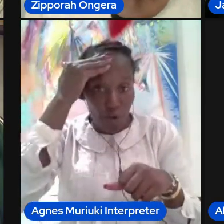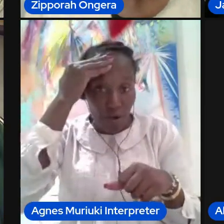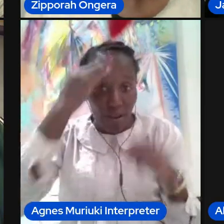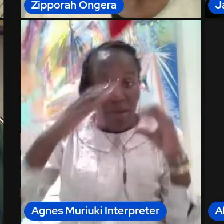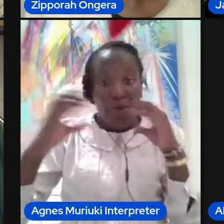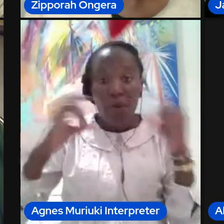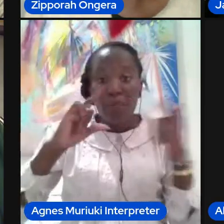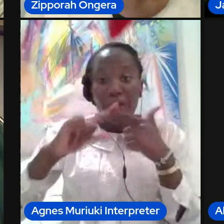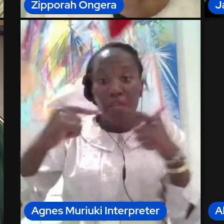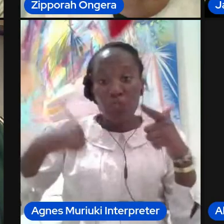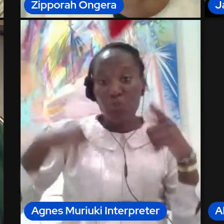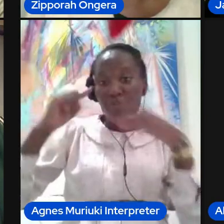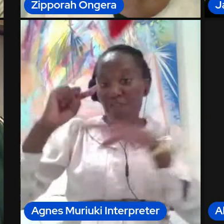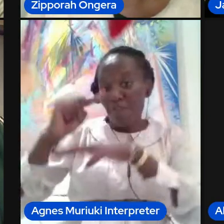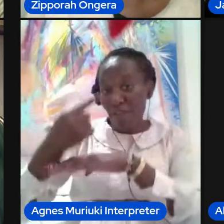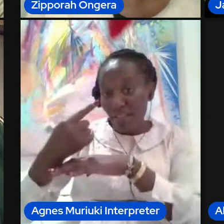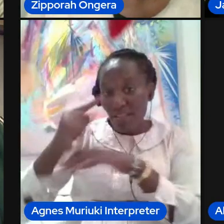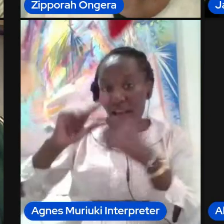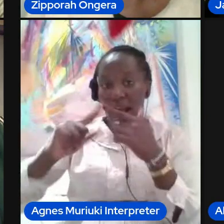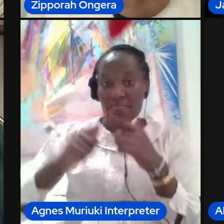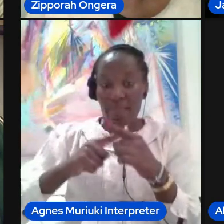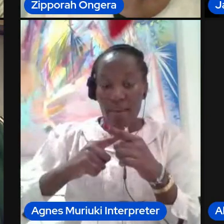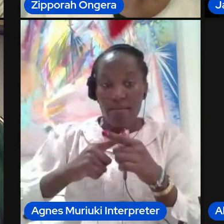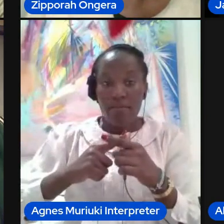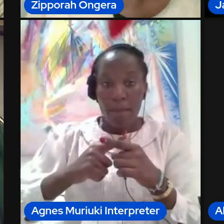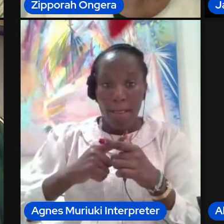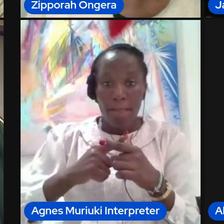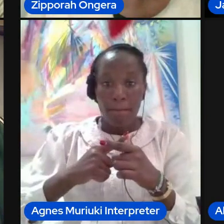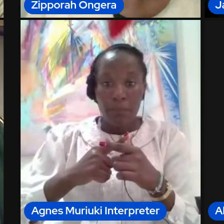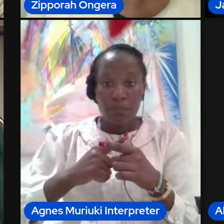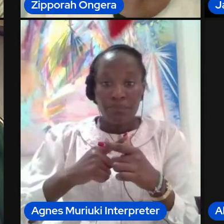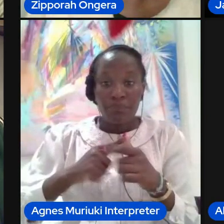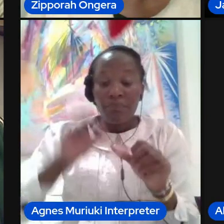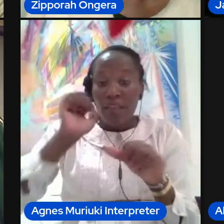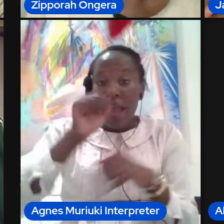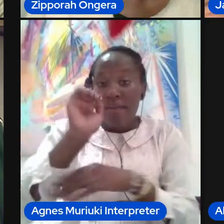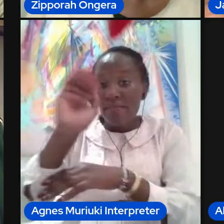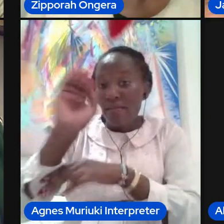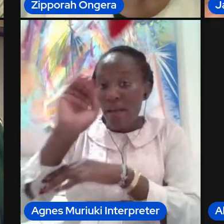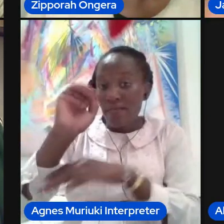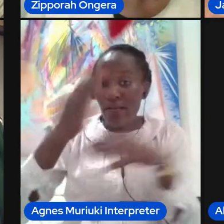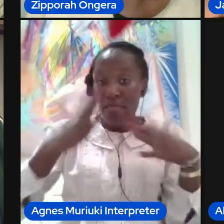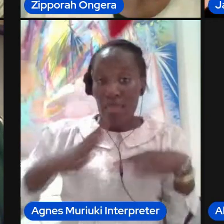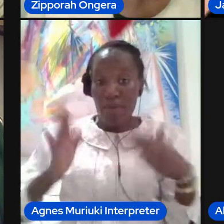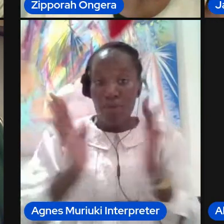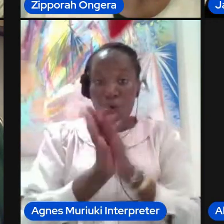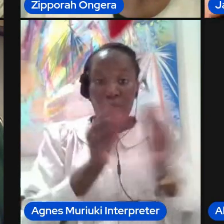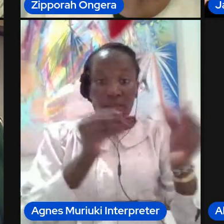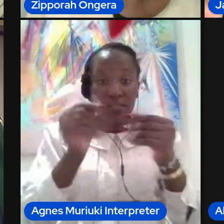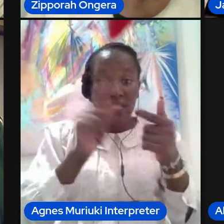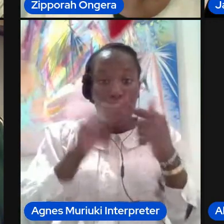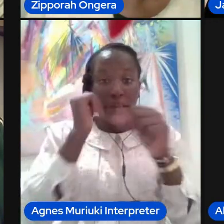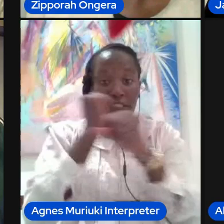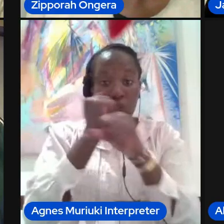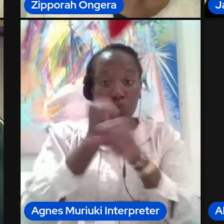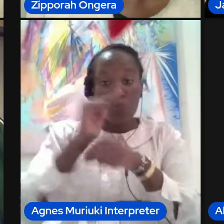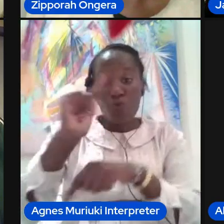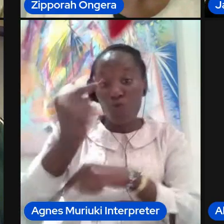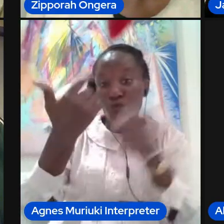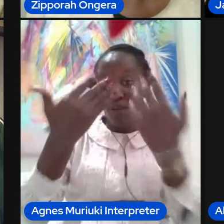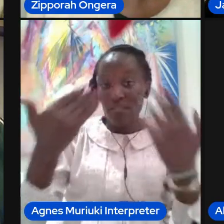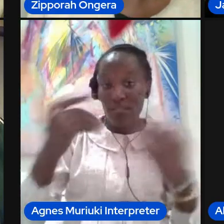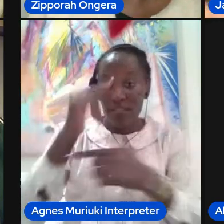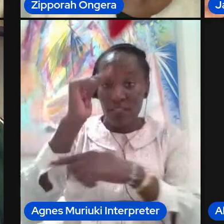else maybe I can nudge the persons with disabilities to do is first things